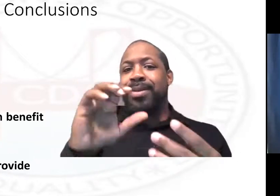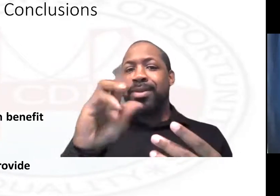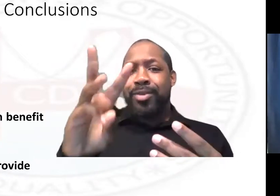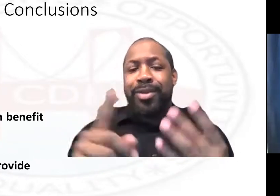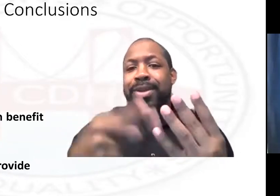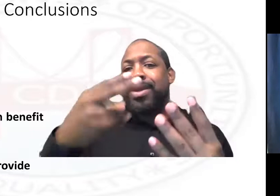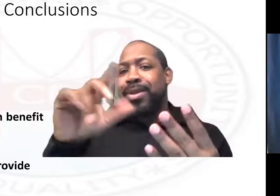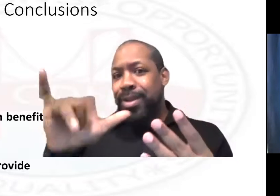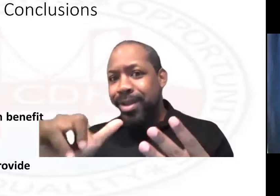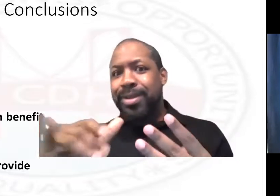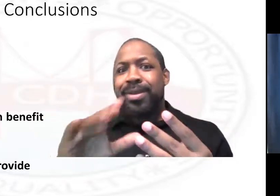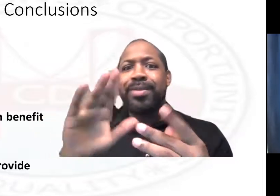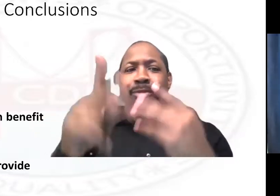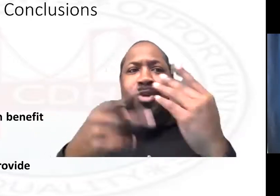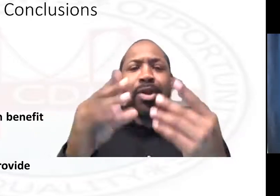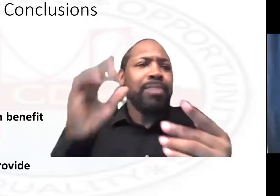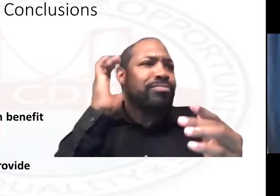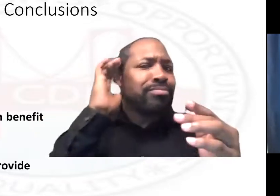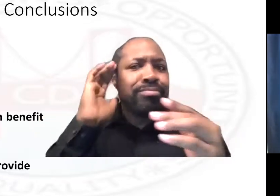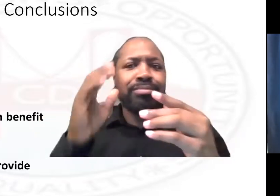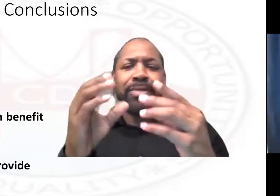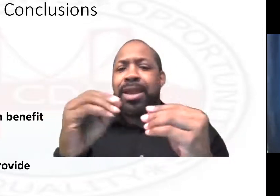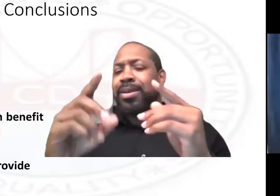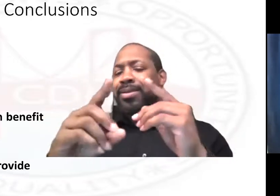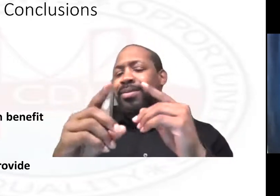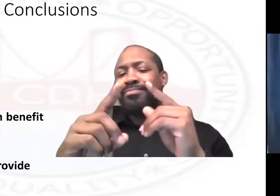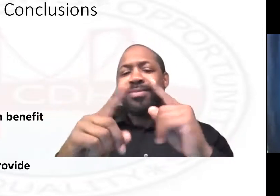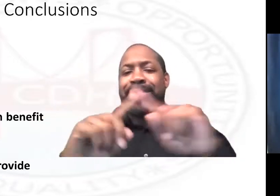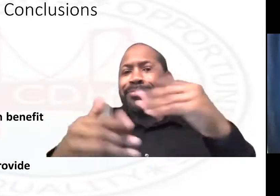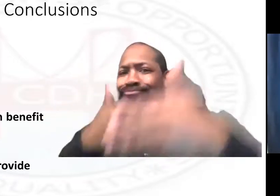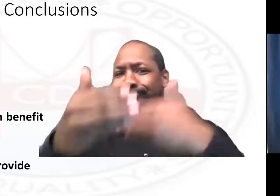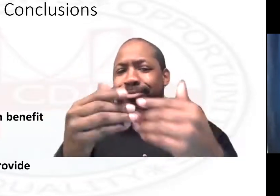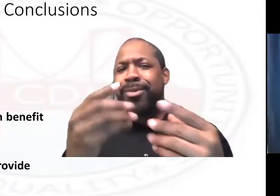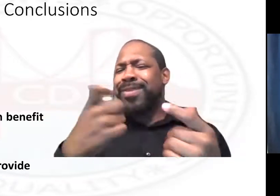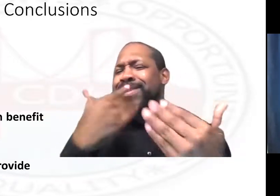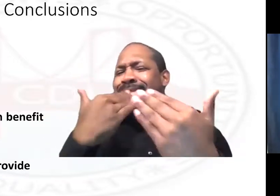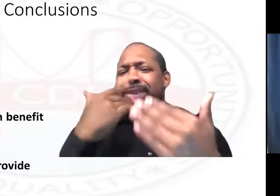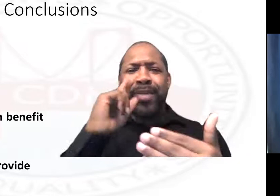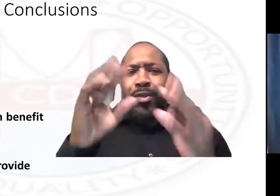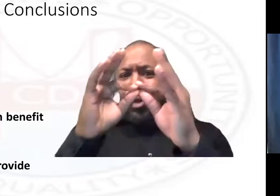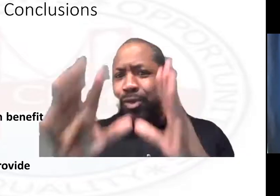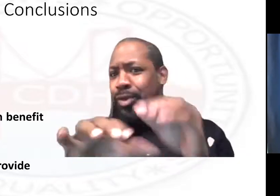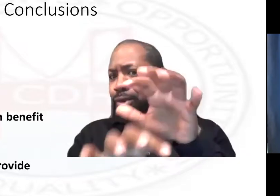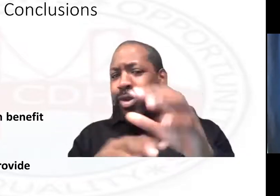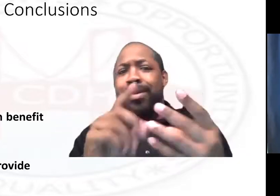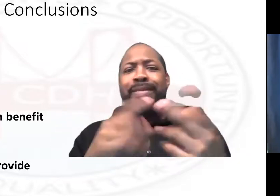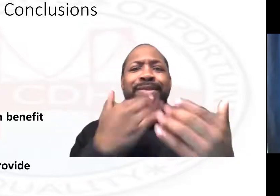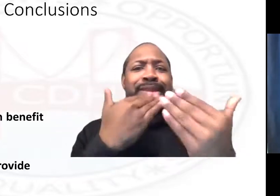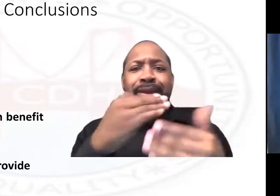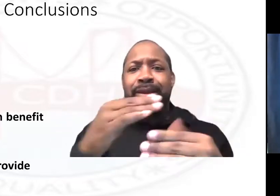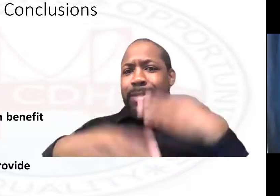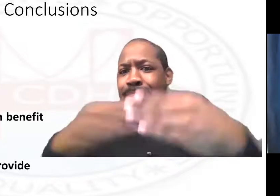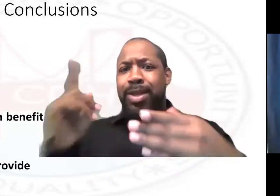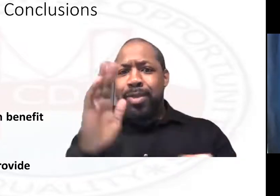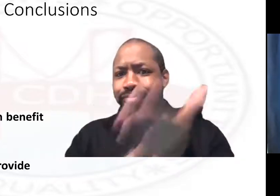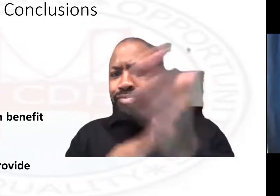projects and from everybody who presented about their project. And thank you, Bethany, for all of